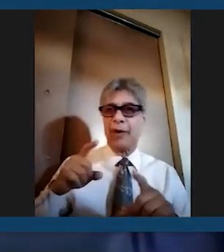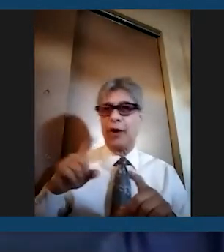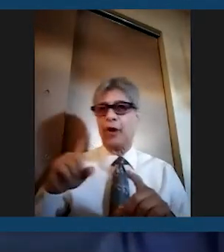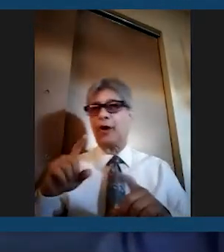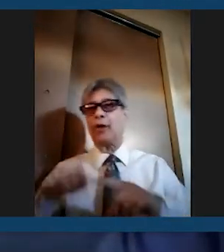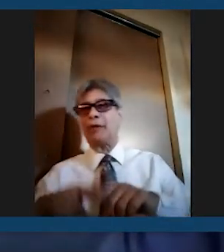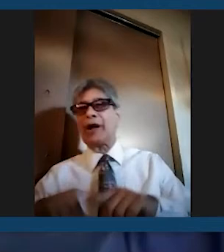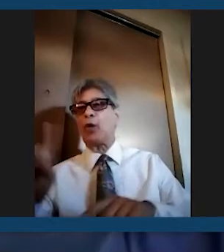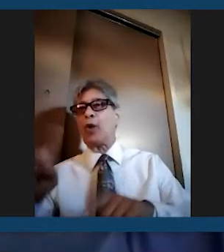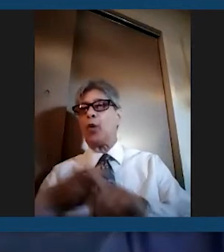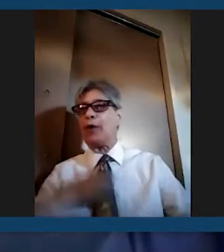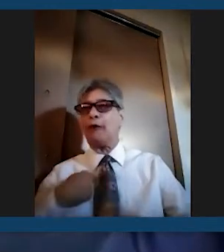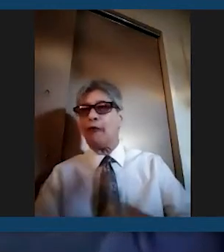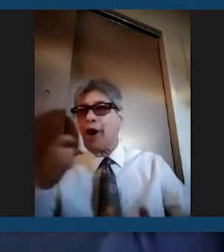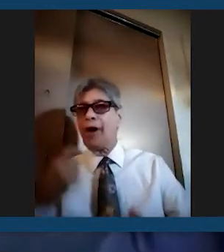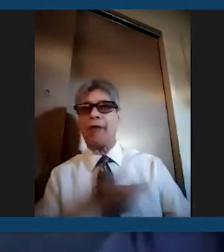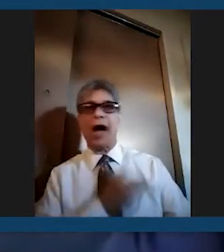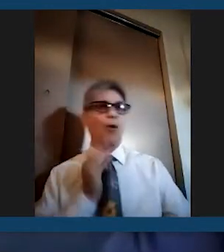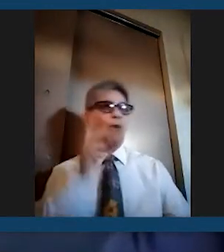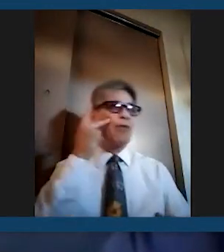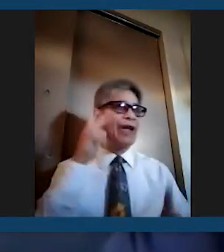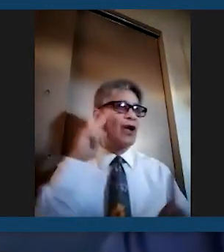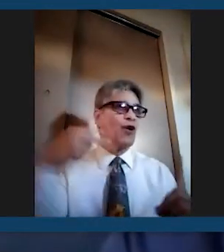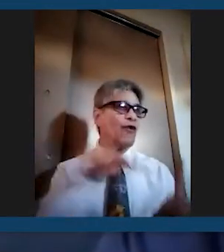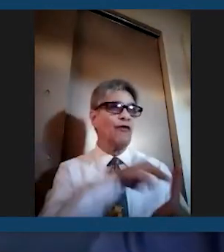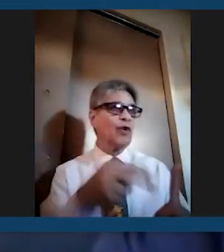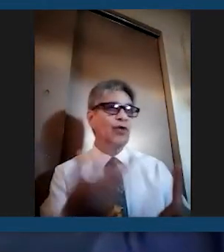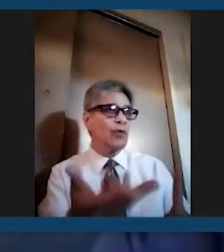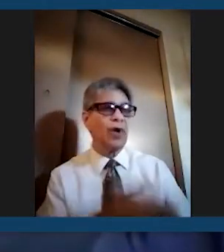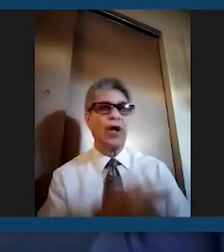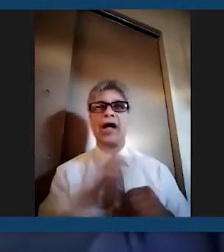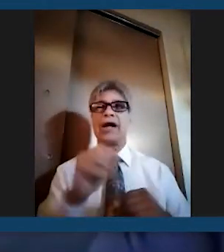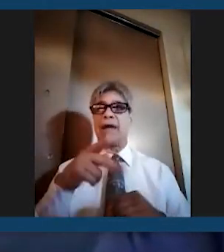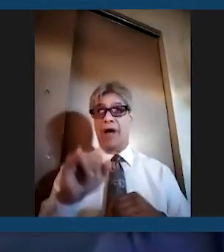views might be. And with an API population that's